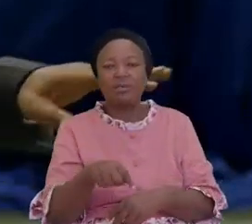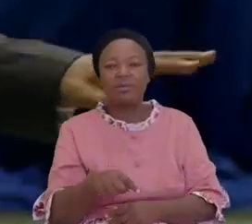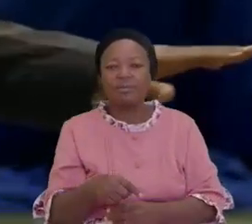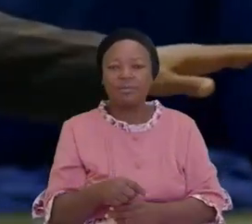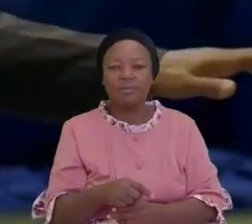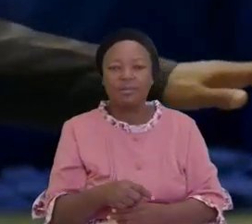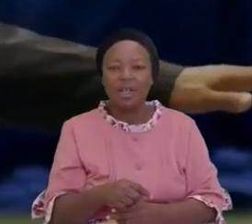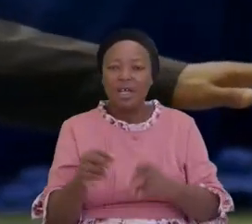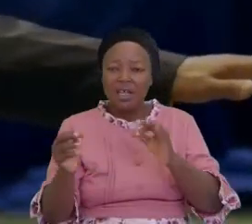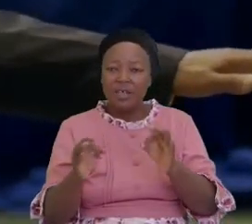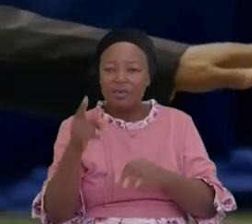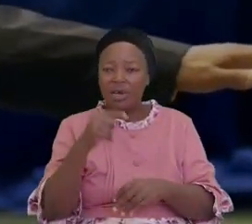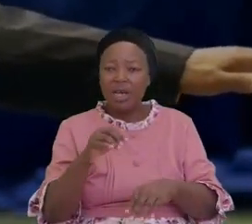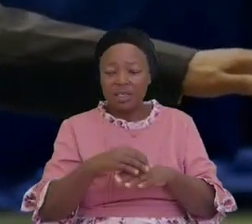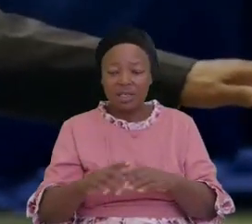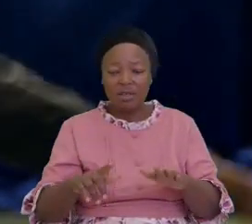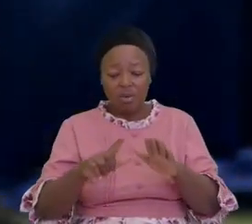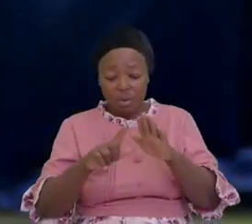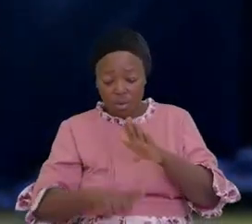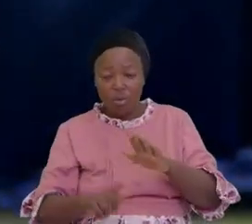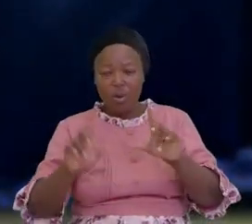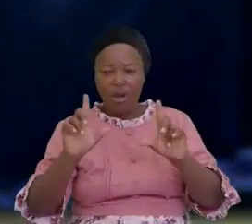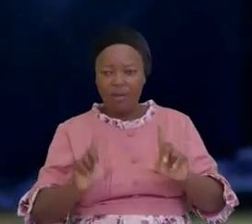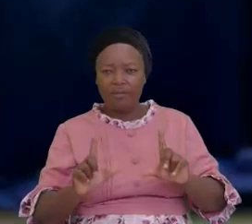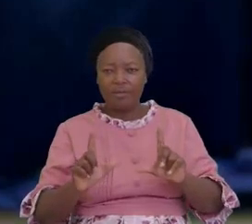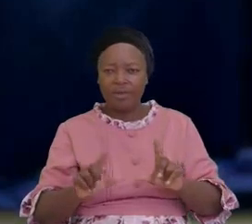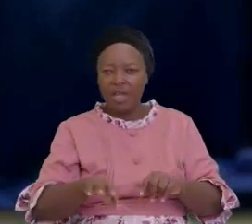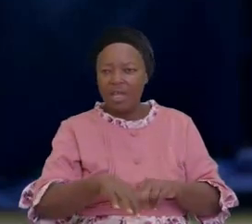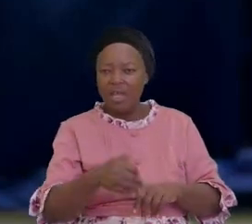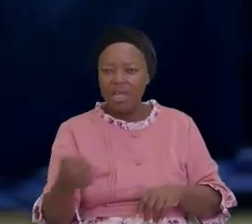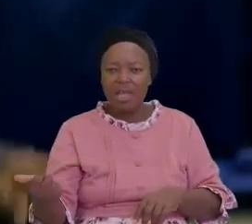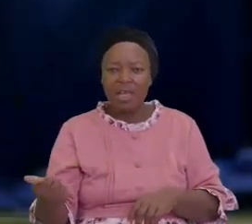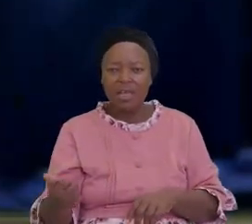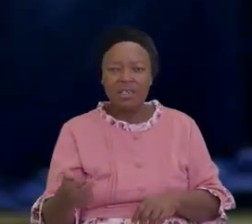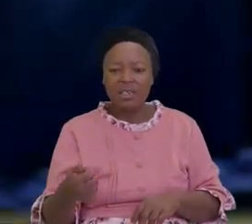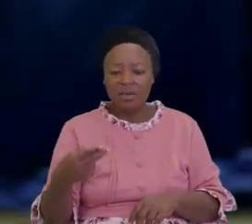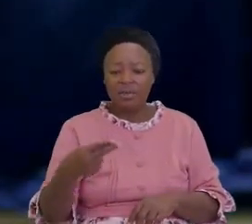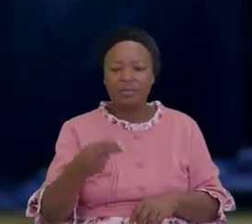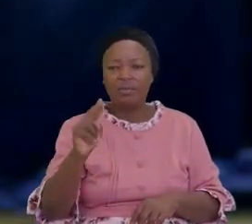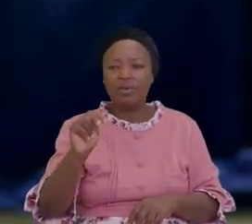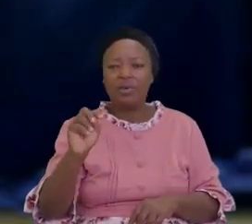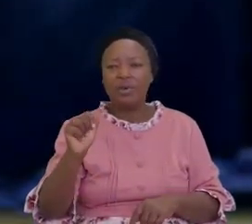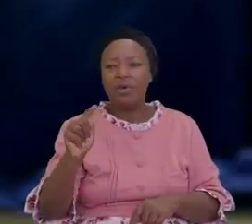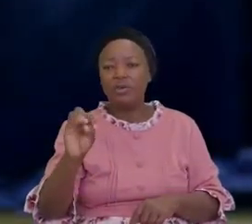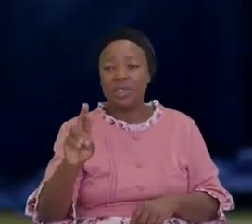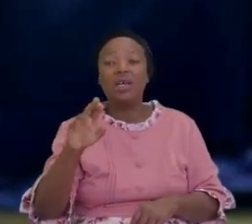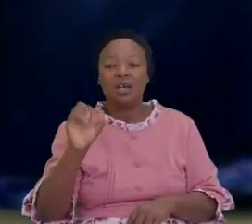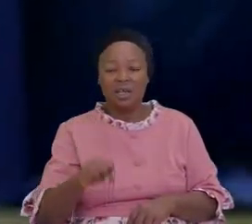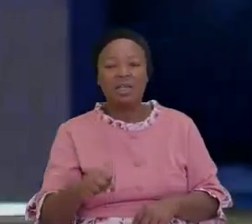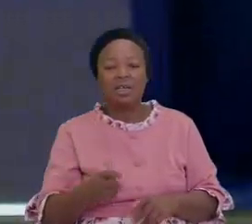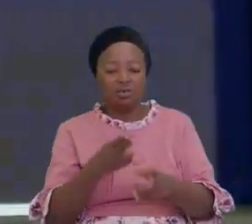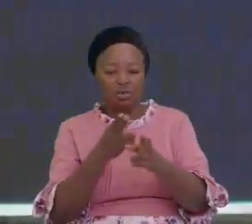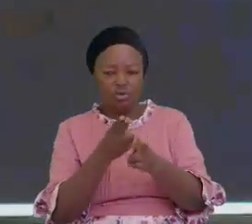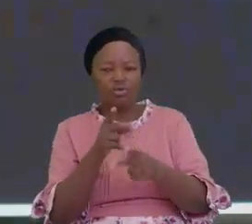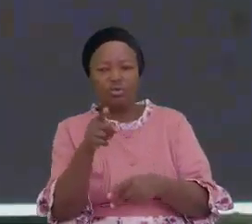If you're at a low level, any hunter man, any hunter woman can shut you down. Can shoot you